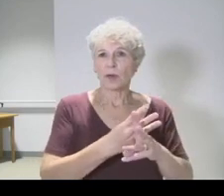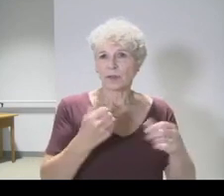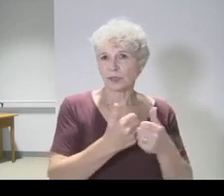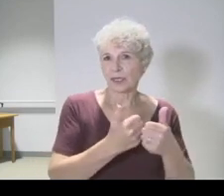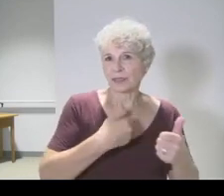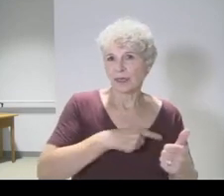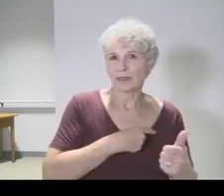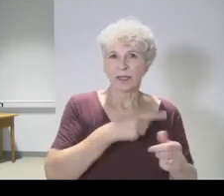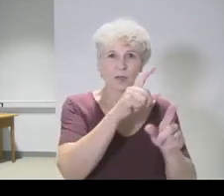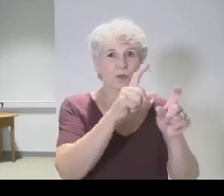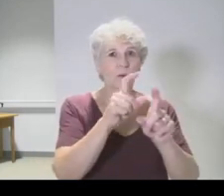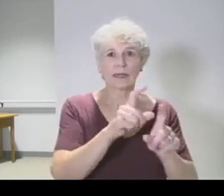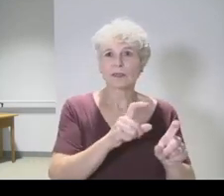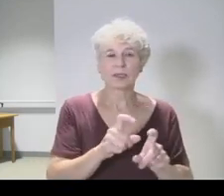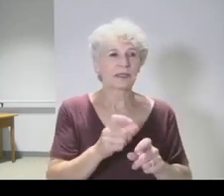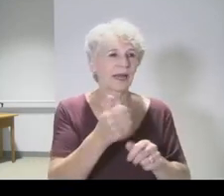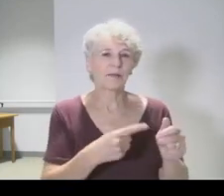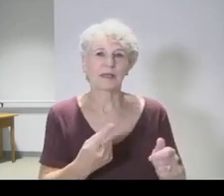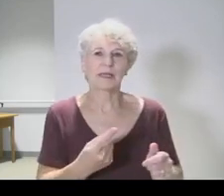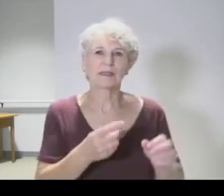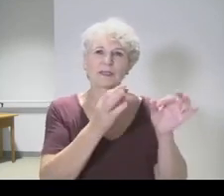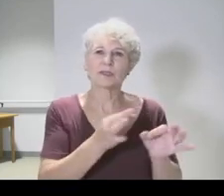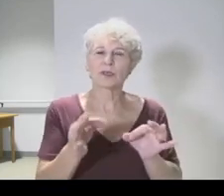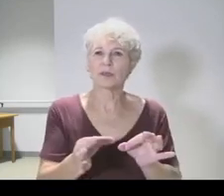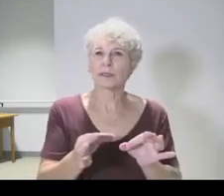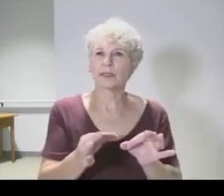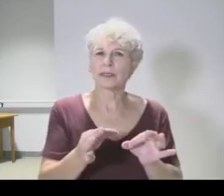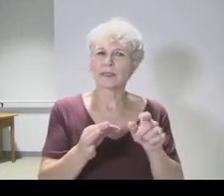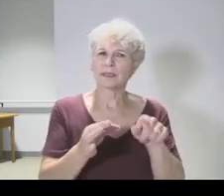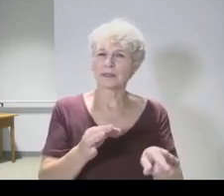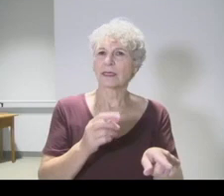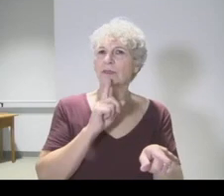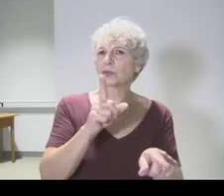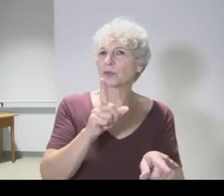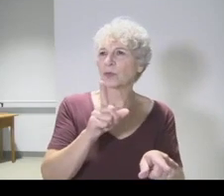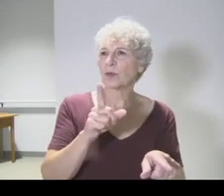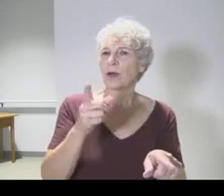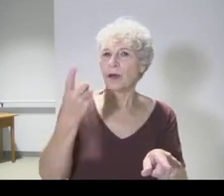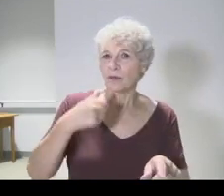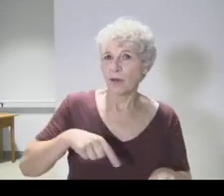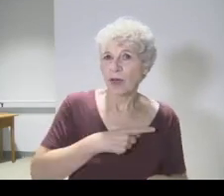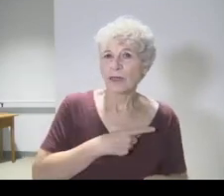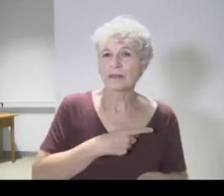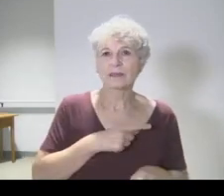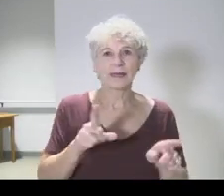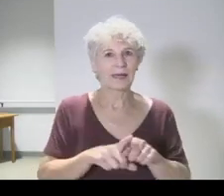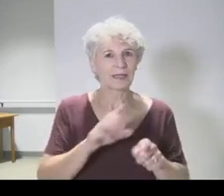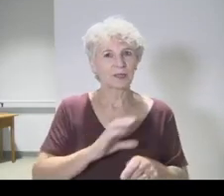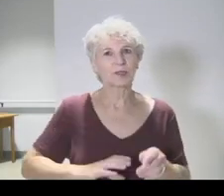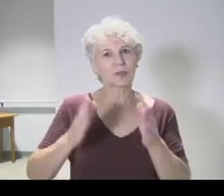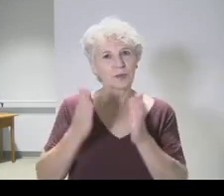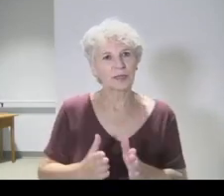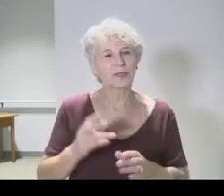is to question everything and determine whether or not it is true for us. As Christians, we need to be careful